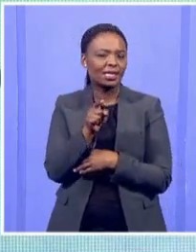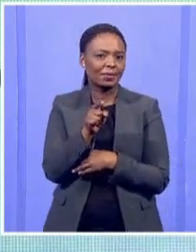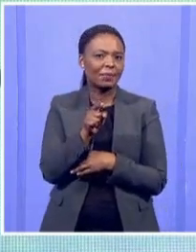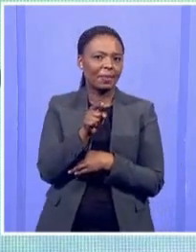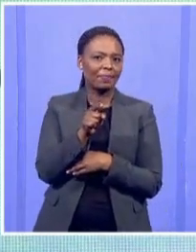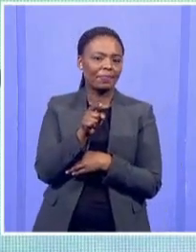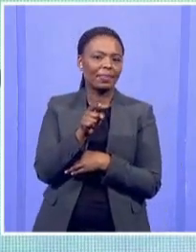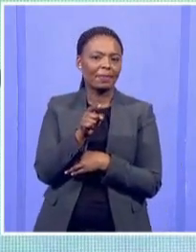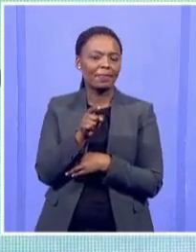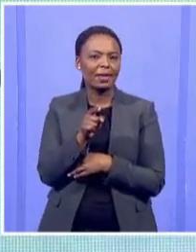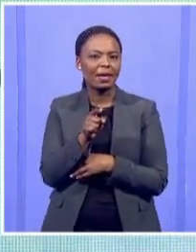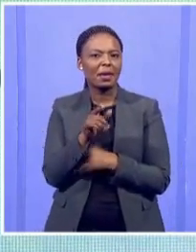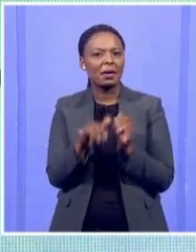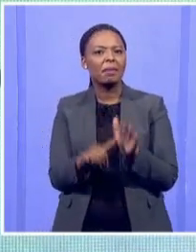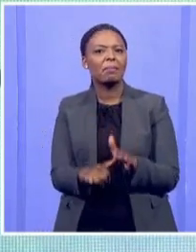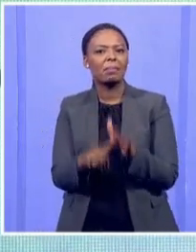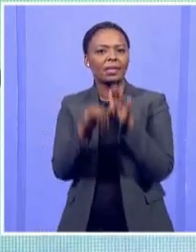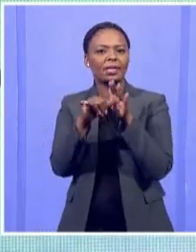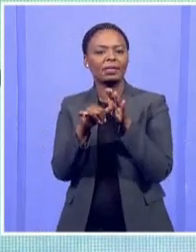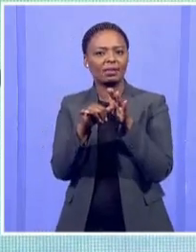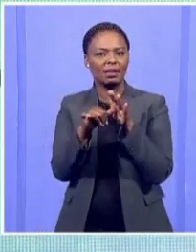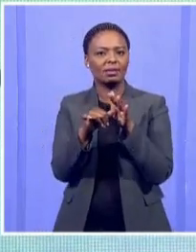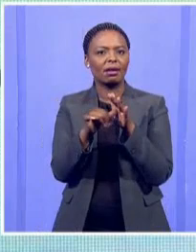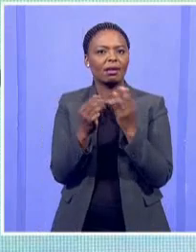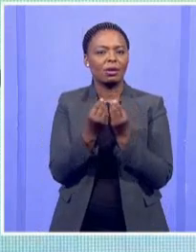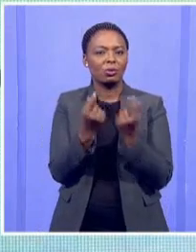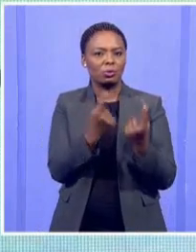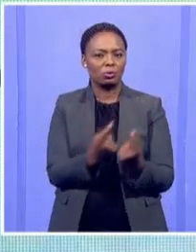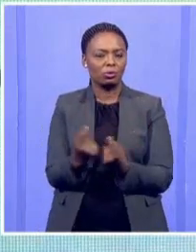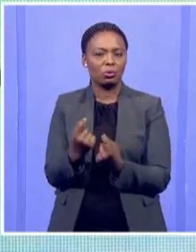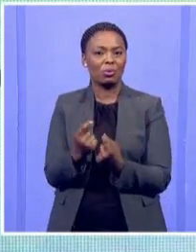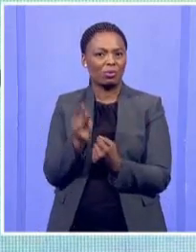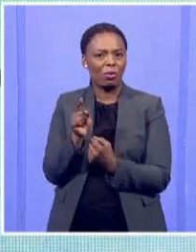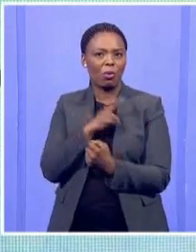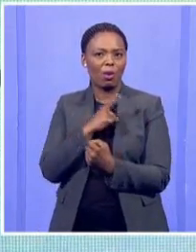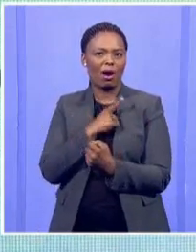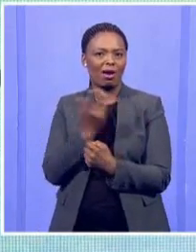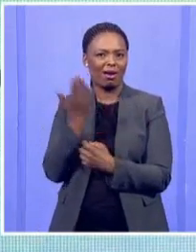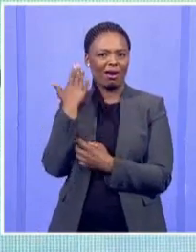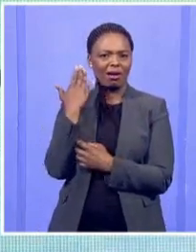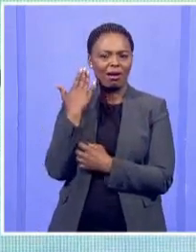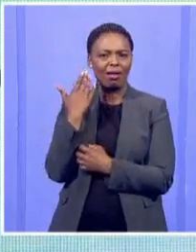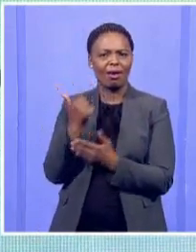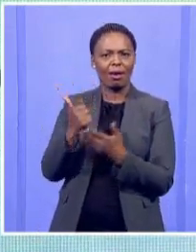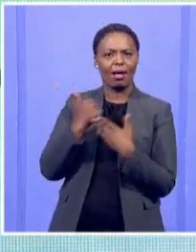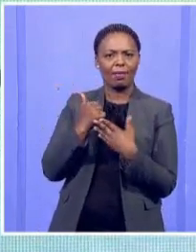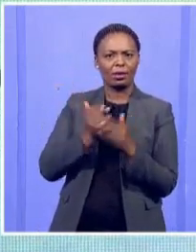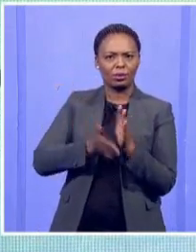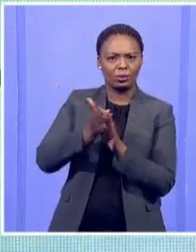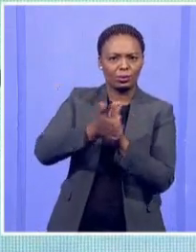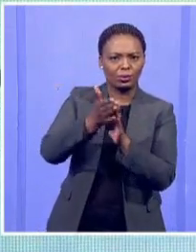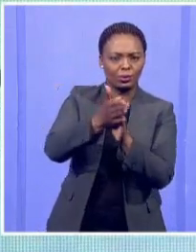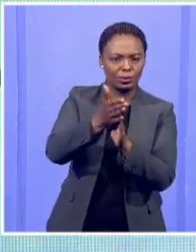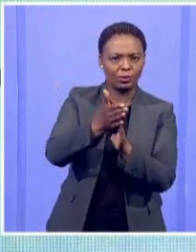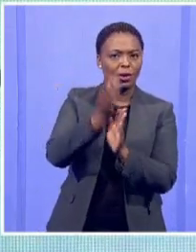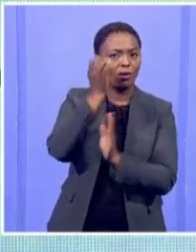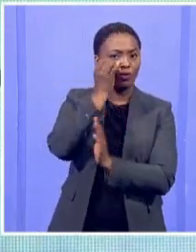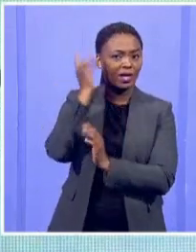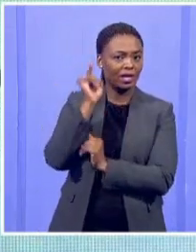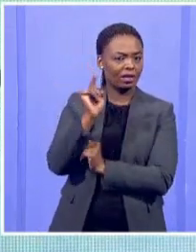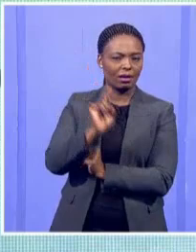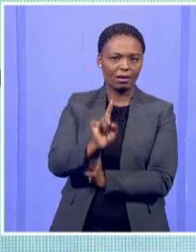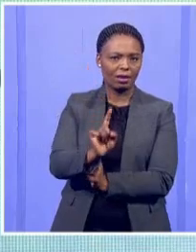the fundamental practices which have kept us going. So I will touch on some of the